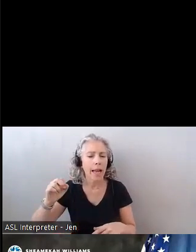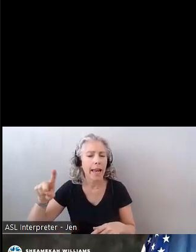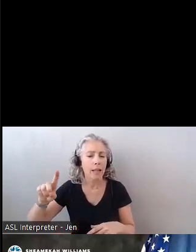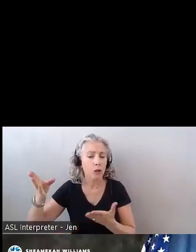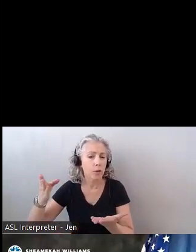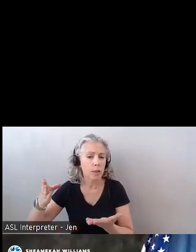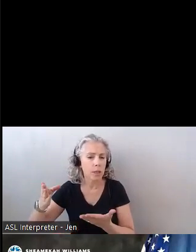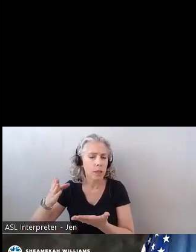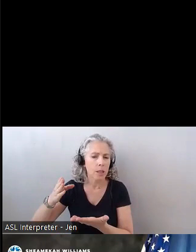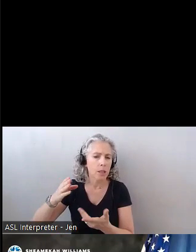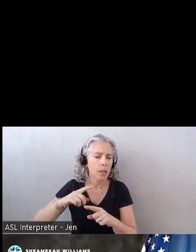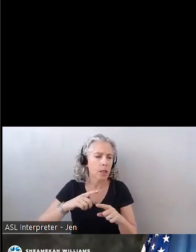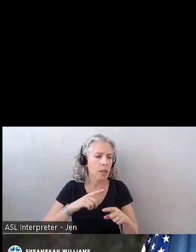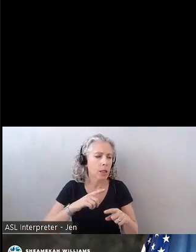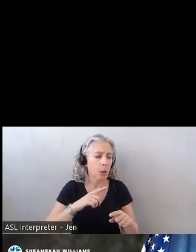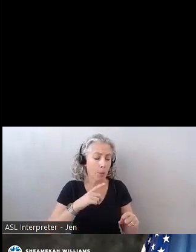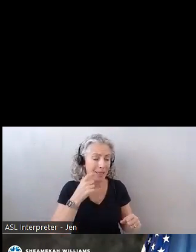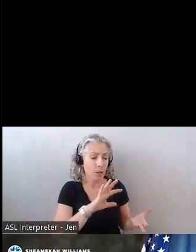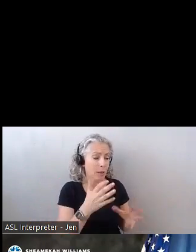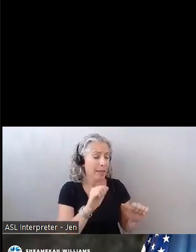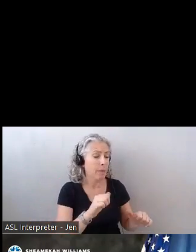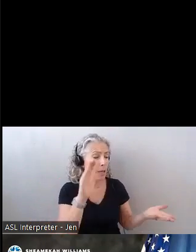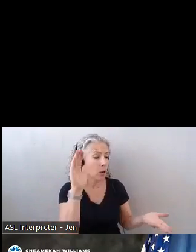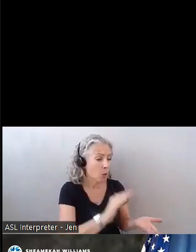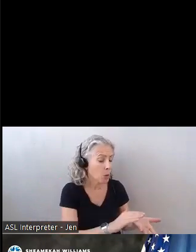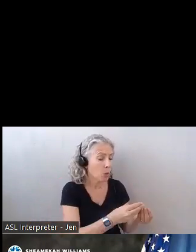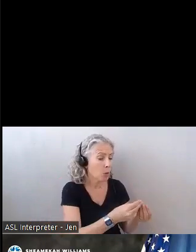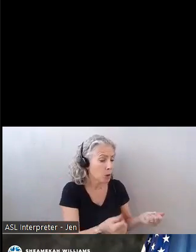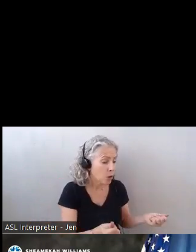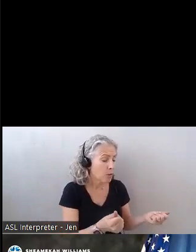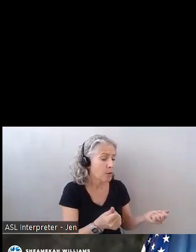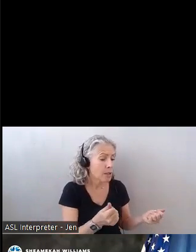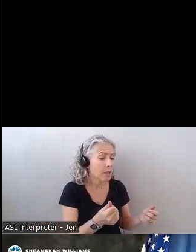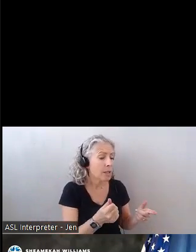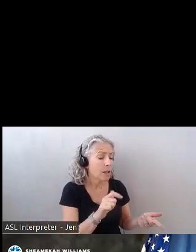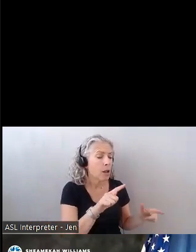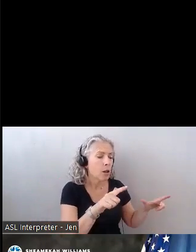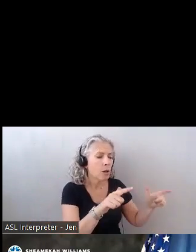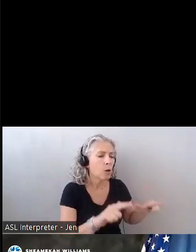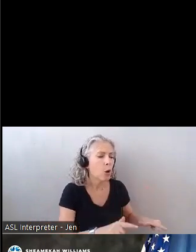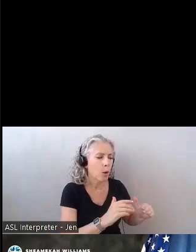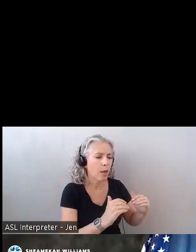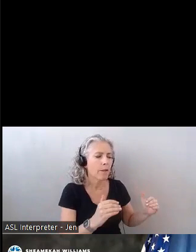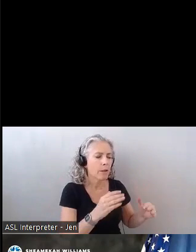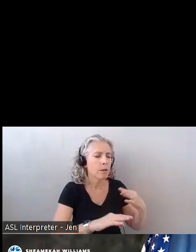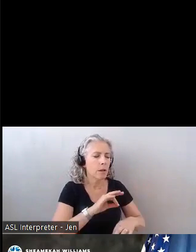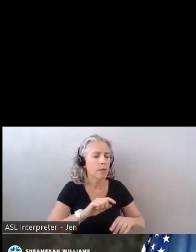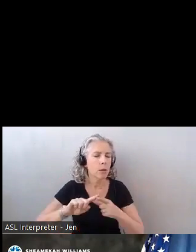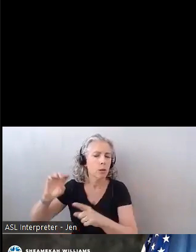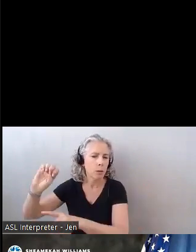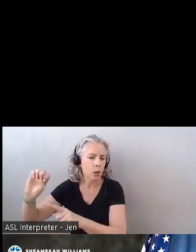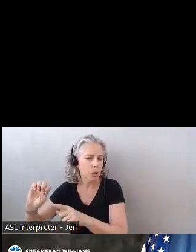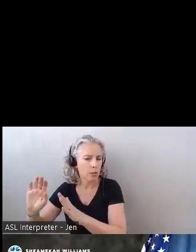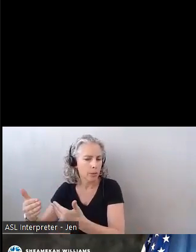services when in fact their crisis can be resolved or de-escalated or diverted at lower levels. And then also stabilization services